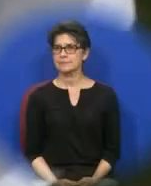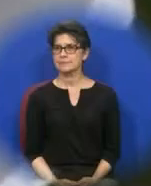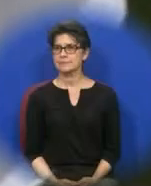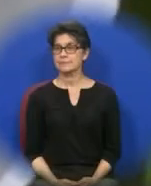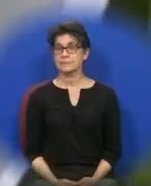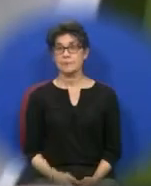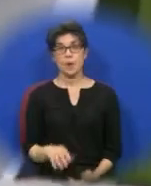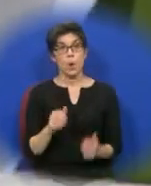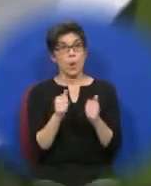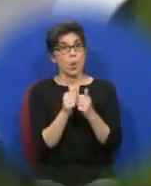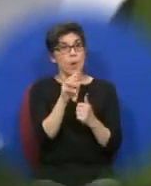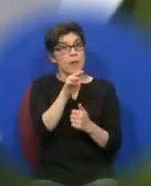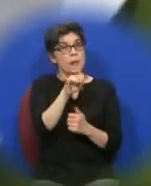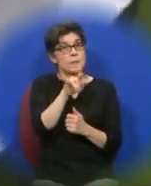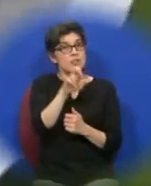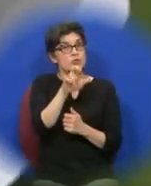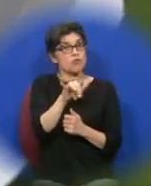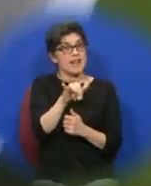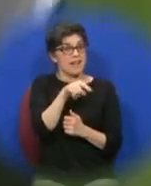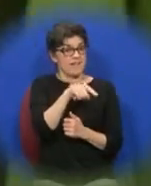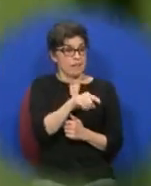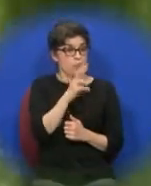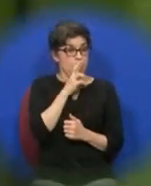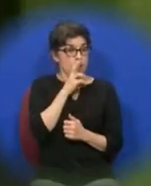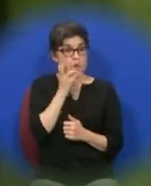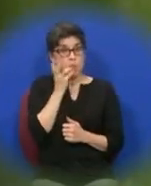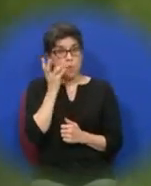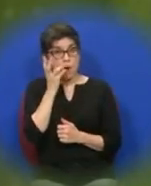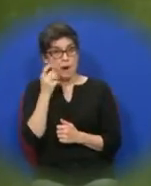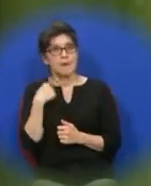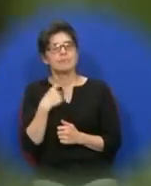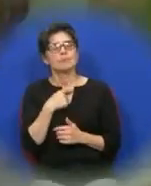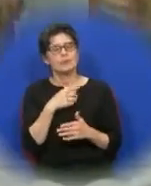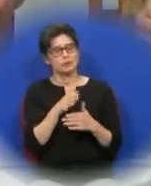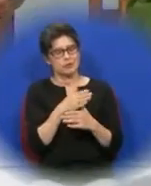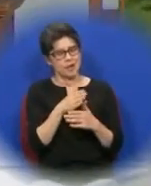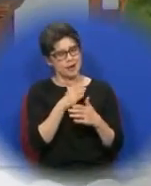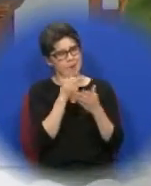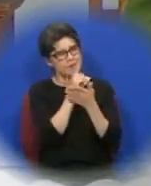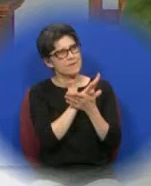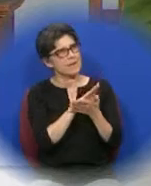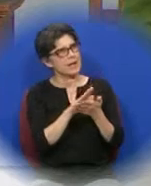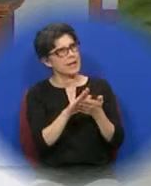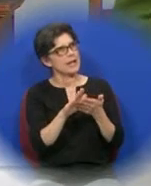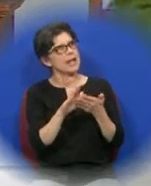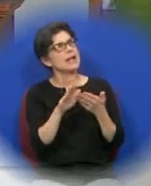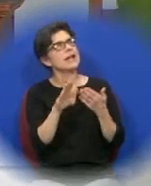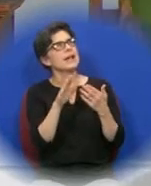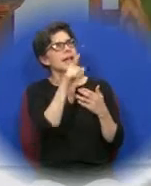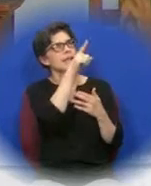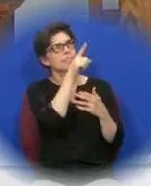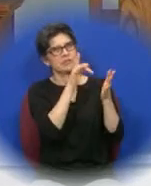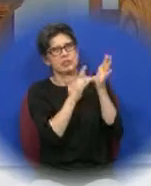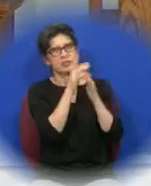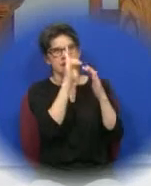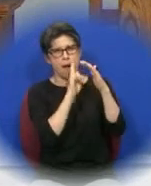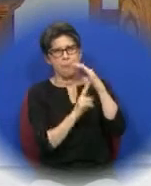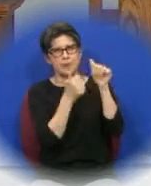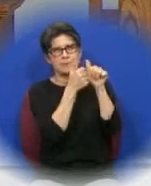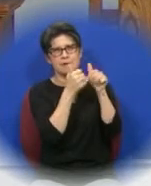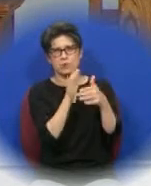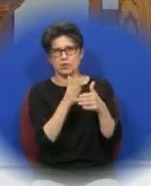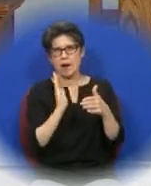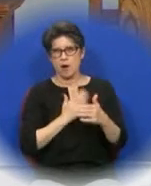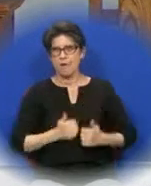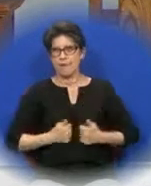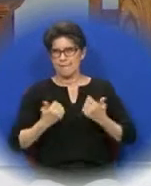By the mystery of this water and wine, may we come to share in the divinity of Christ, who humbled himself to share in our humanity. Blessed are you, Lord